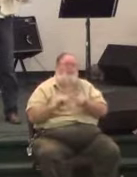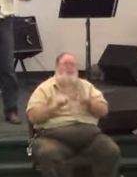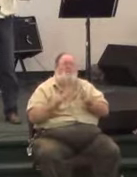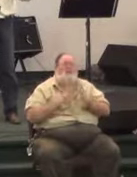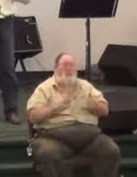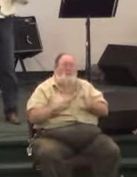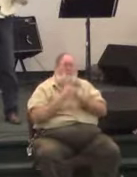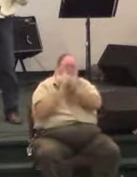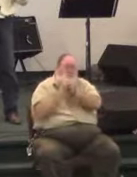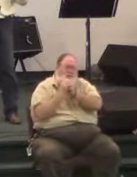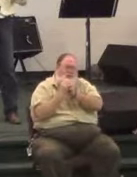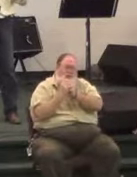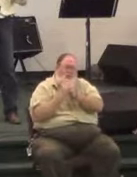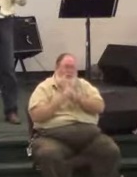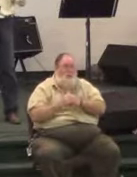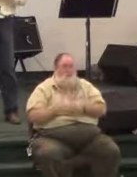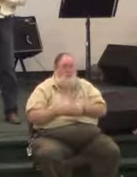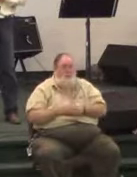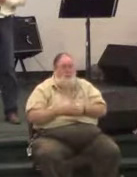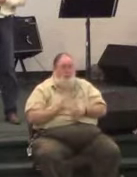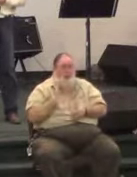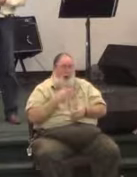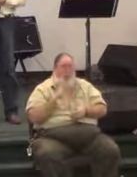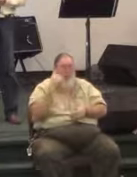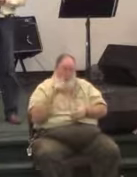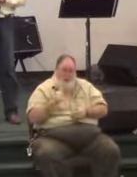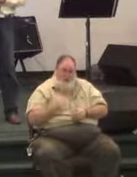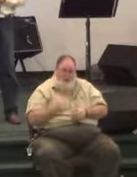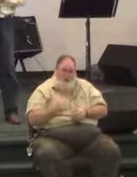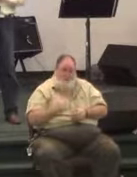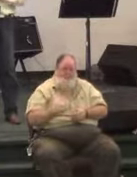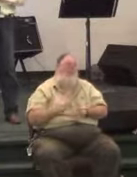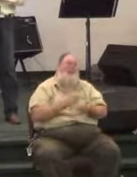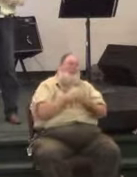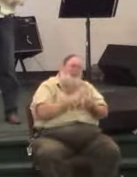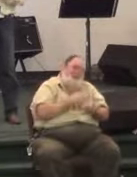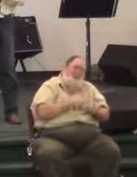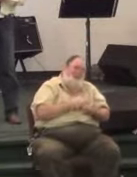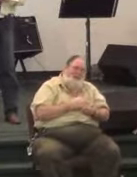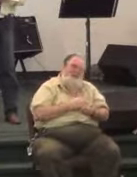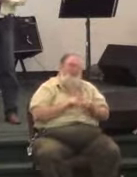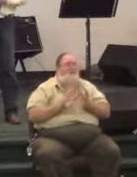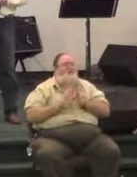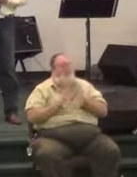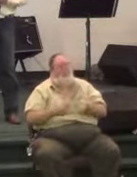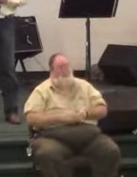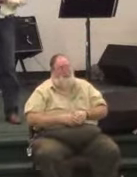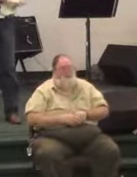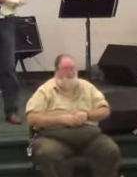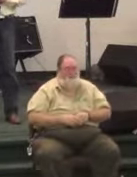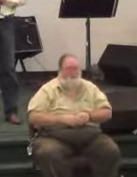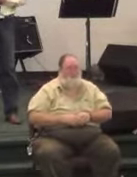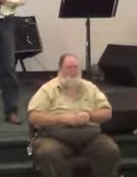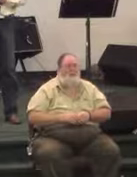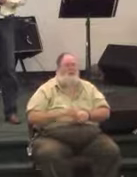We worship with serving the Lord. There are different ways. But we're going to have the worship team come up now, and they're going to lead us